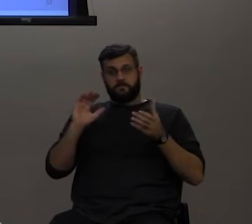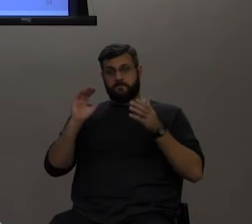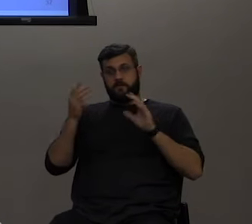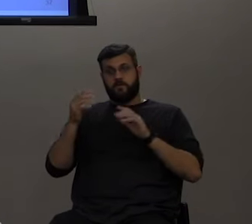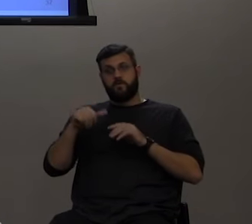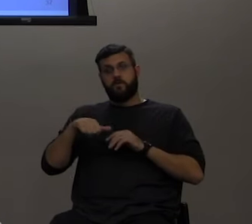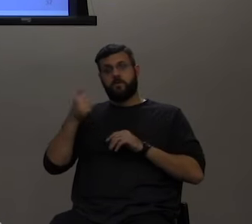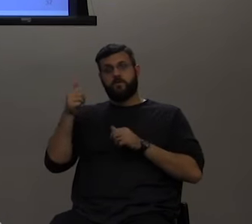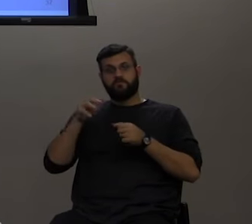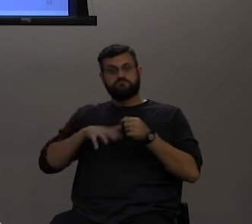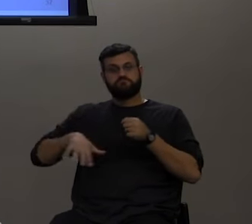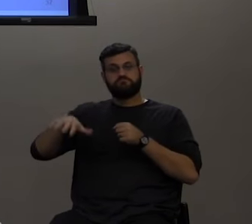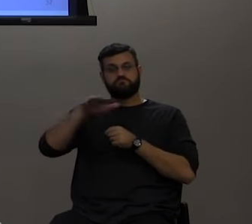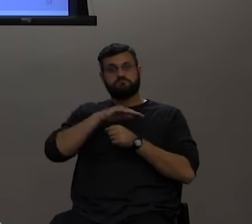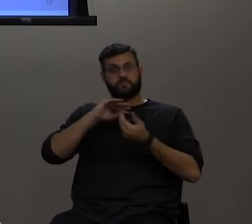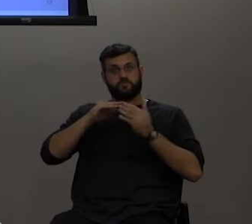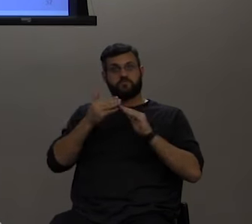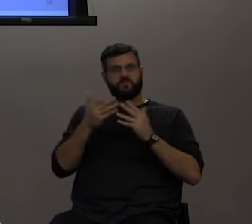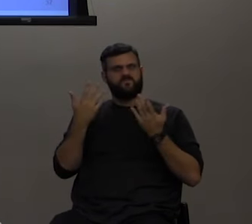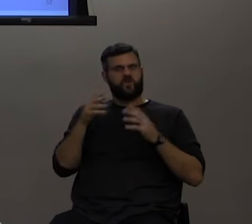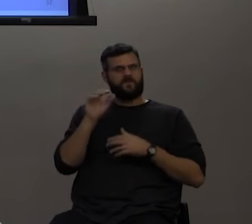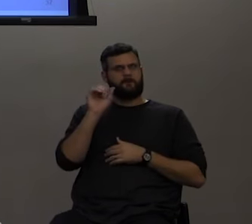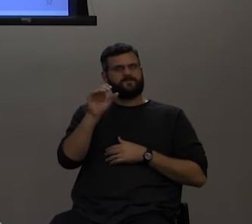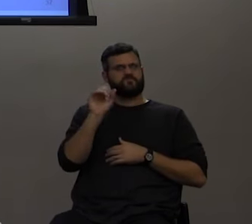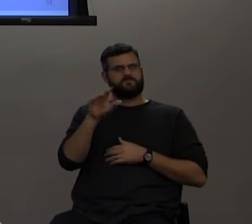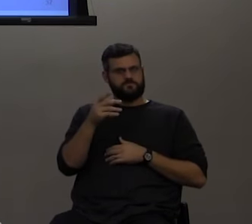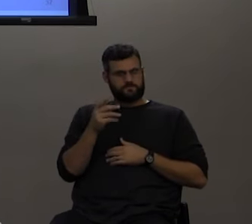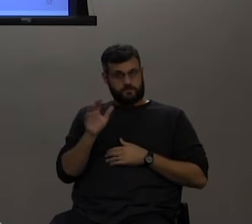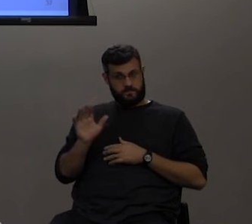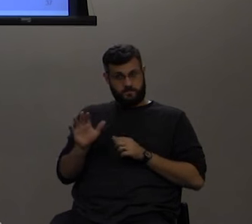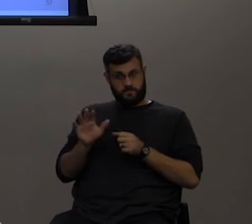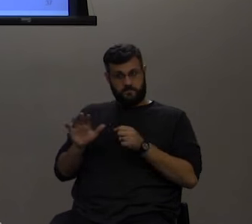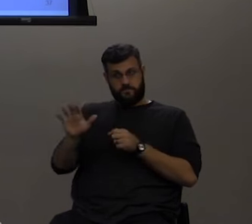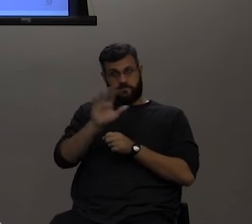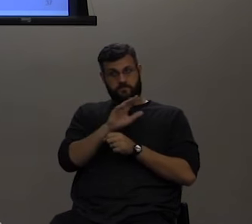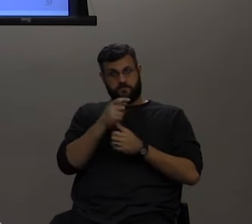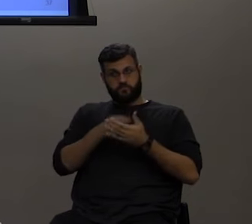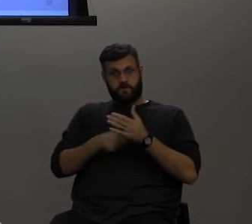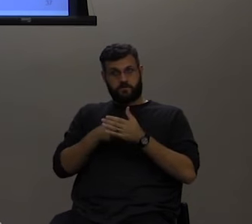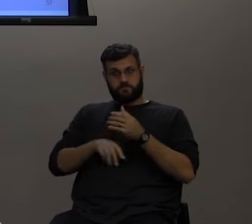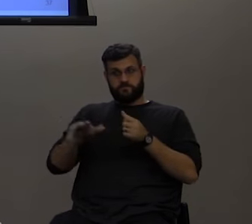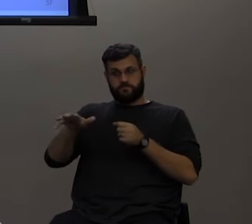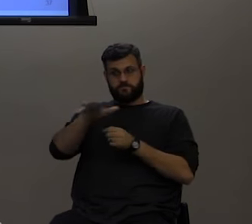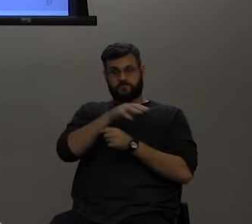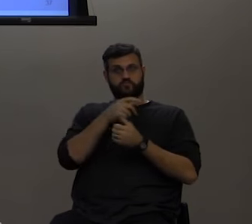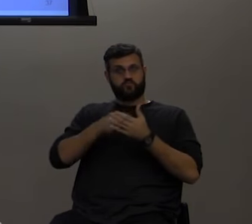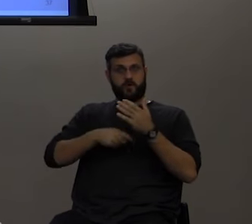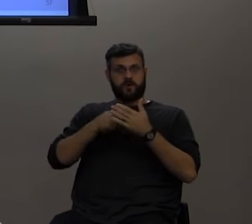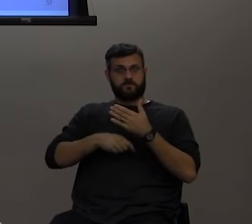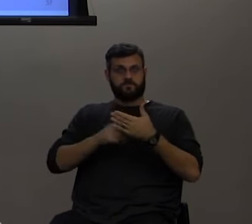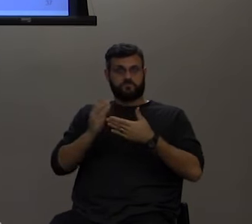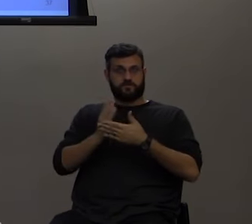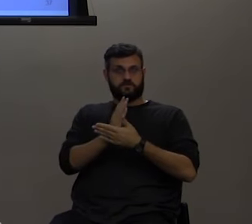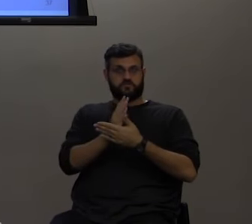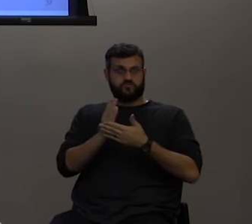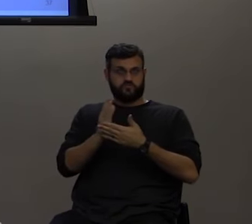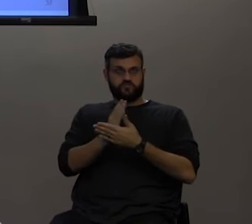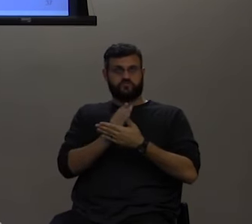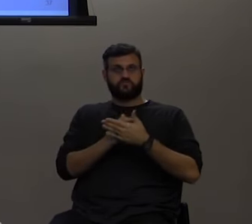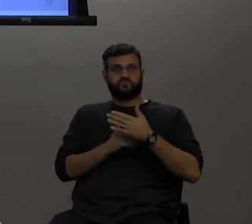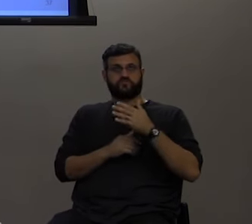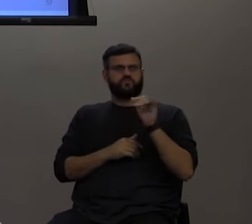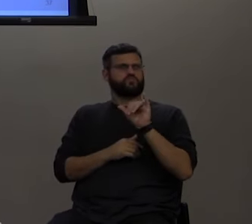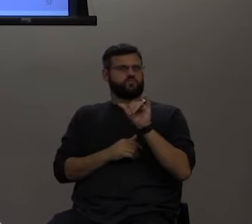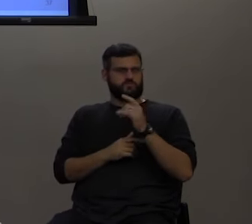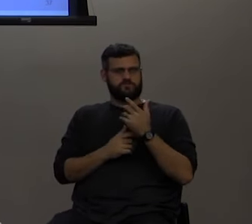the surrounding communities that we mentioned, their prices are range as well,